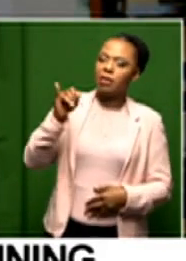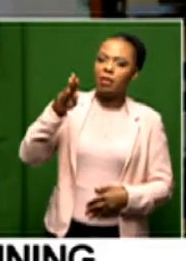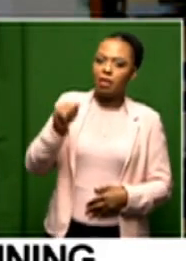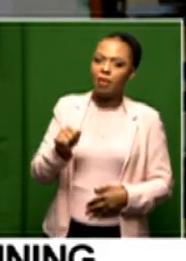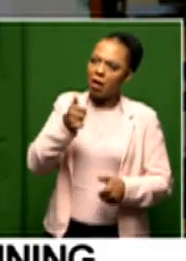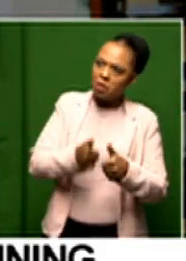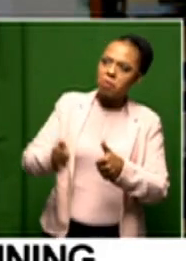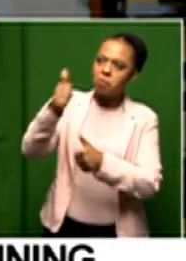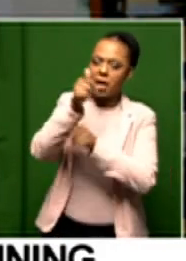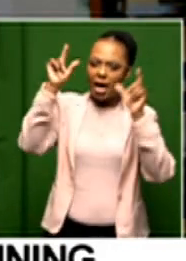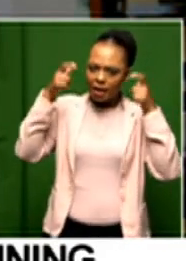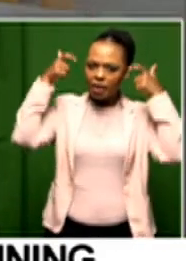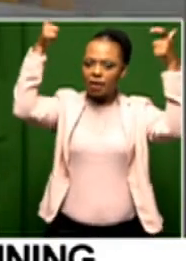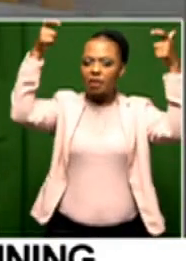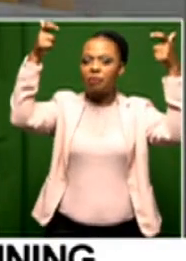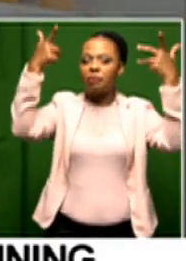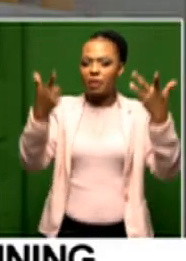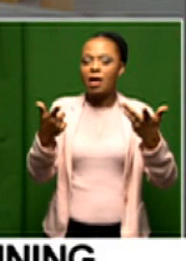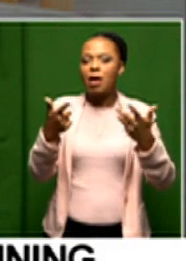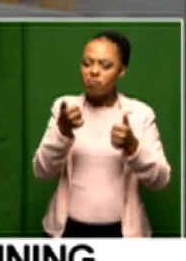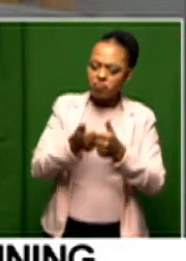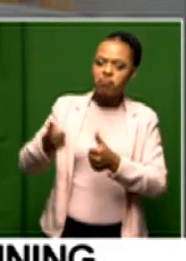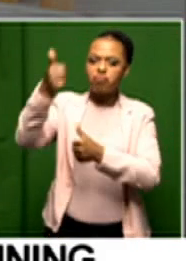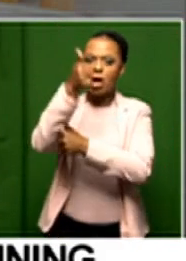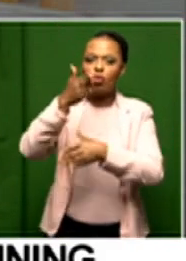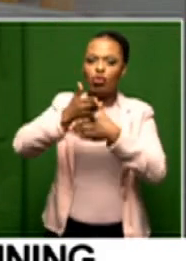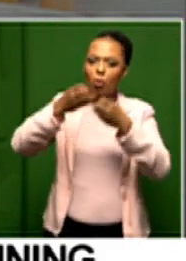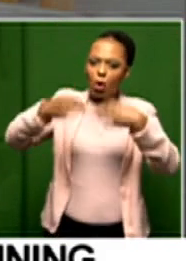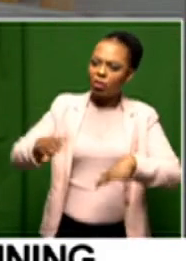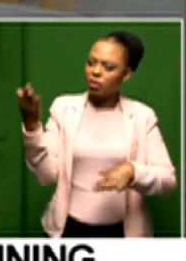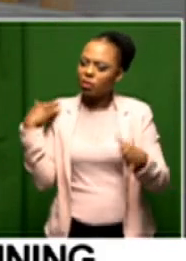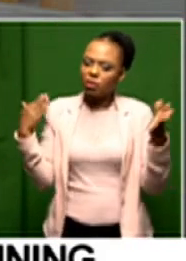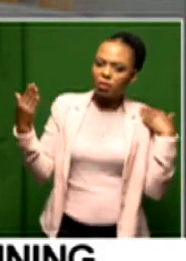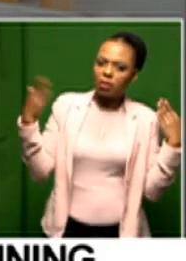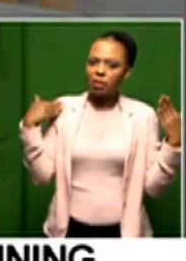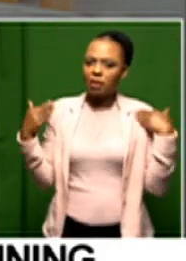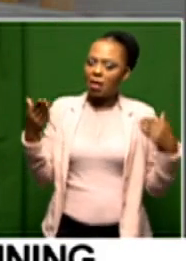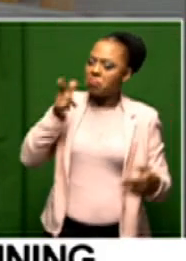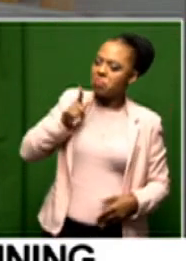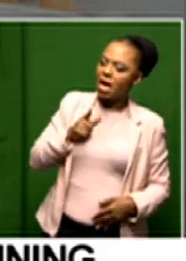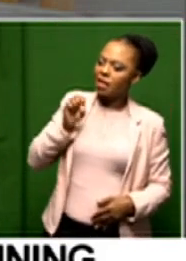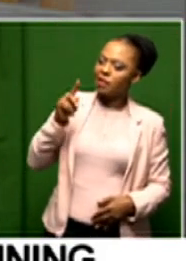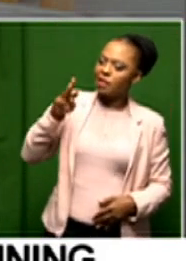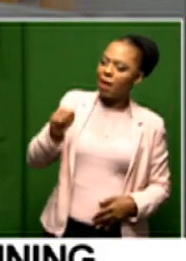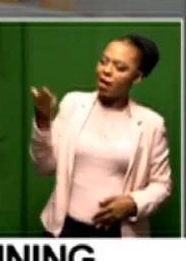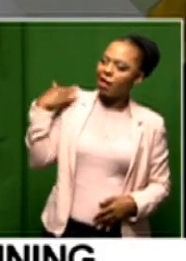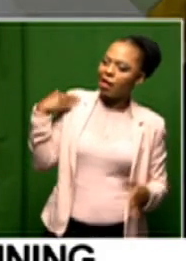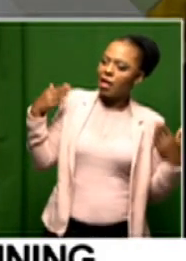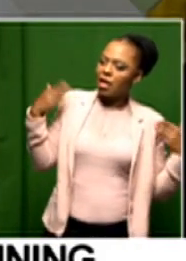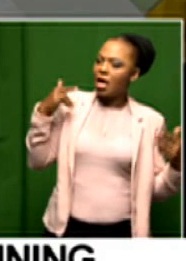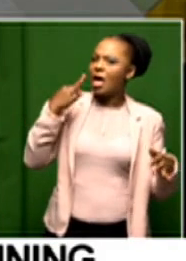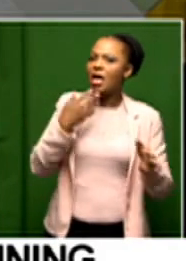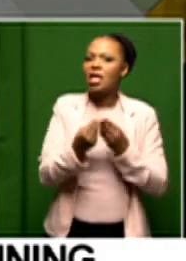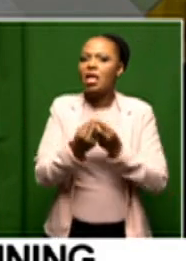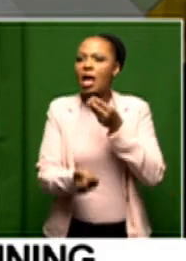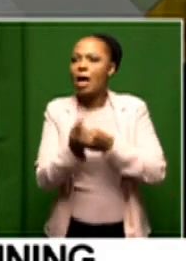chefs in big hotels and big restaurants who have lost their jobs have come to me to say that Siba, if you ever go into any venture, please